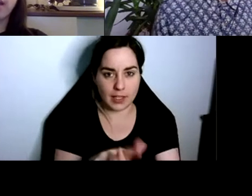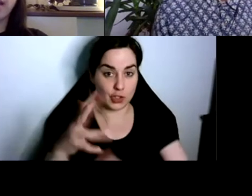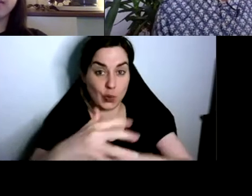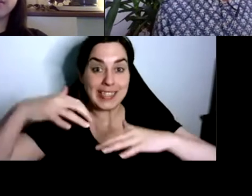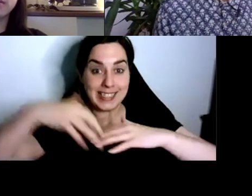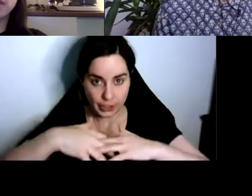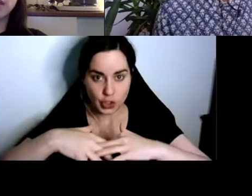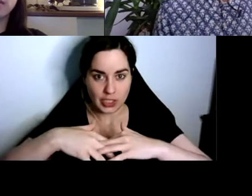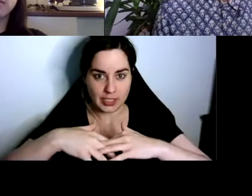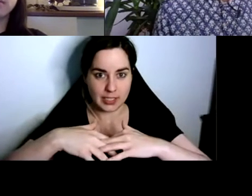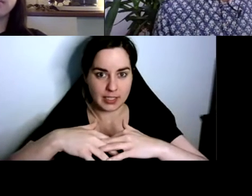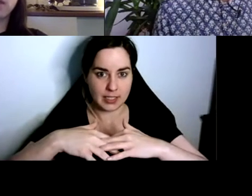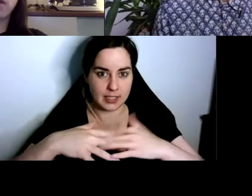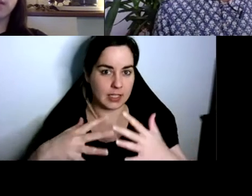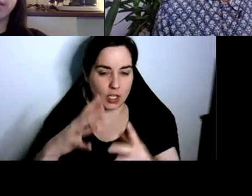indigeneity and